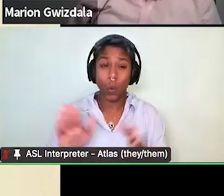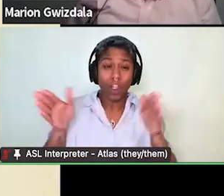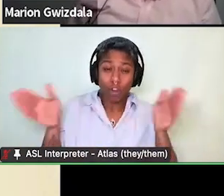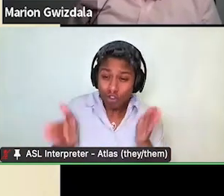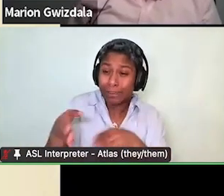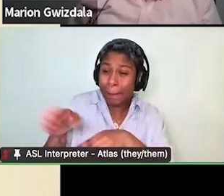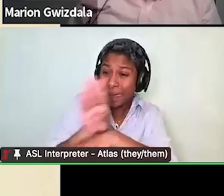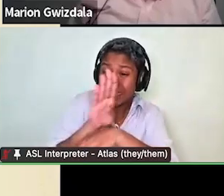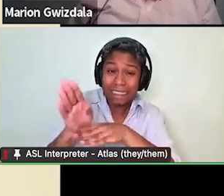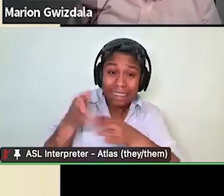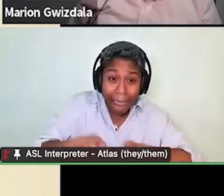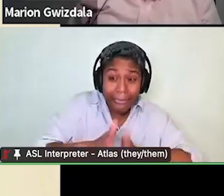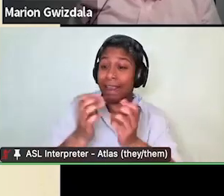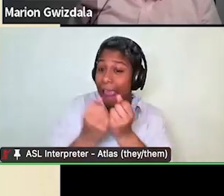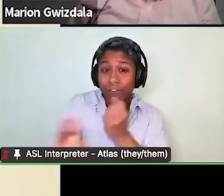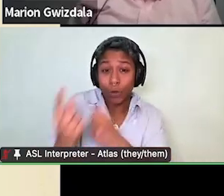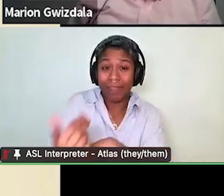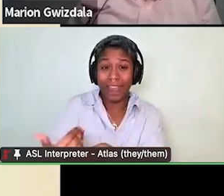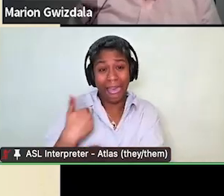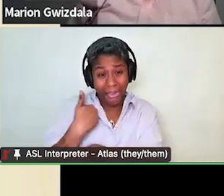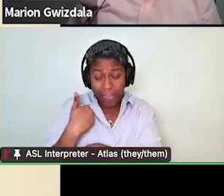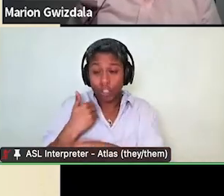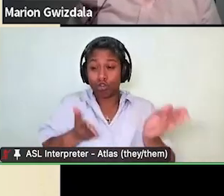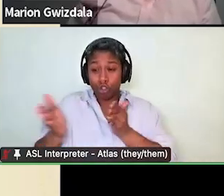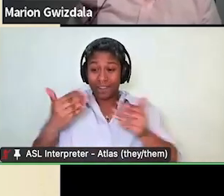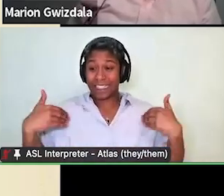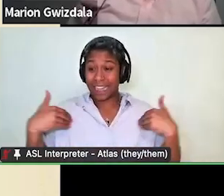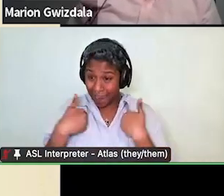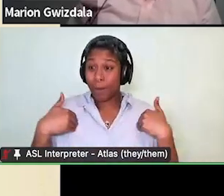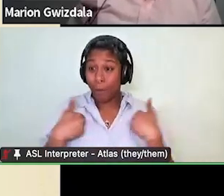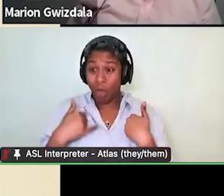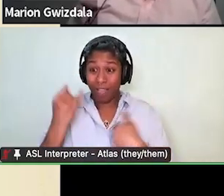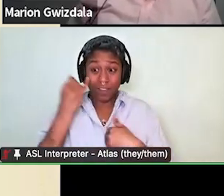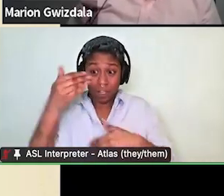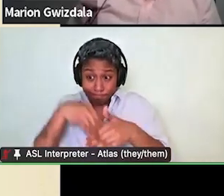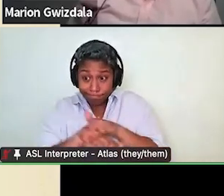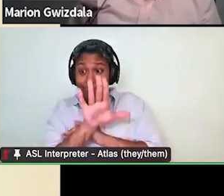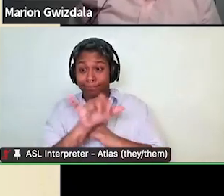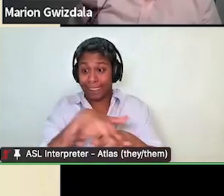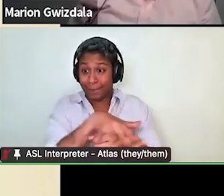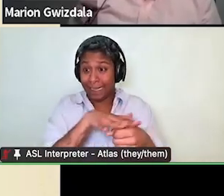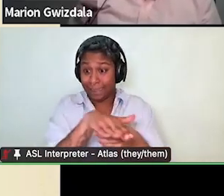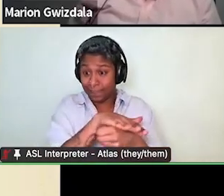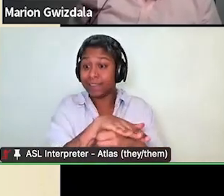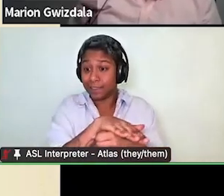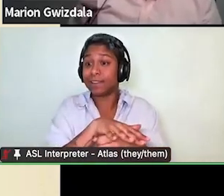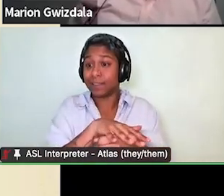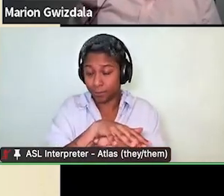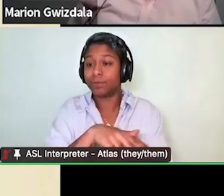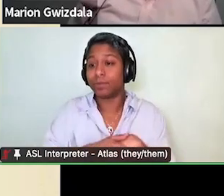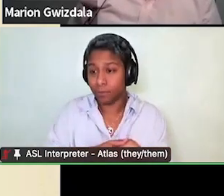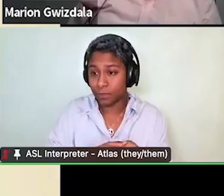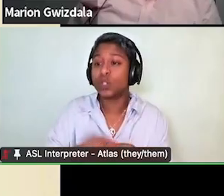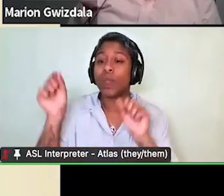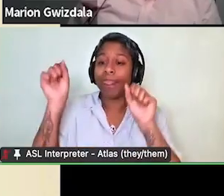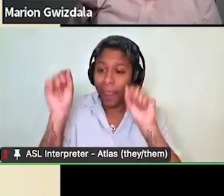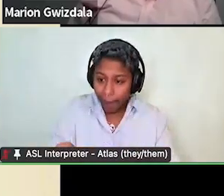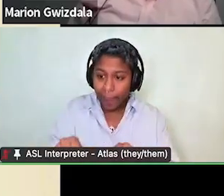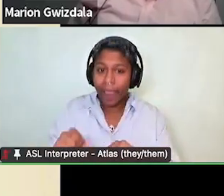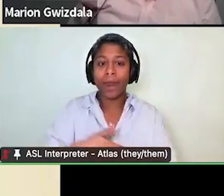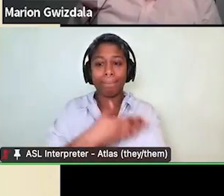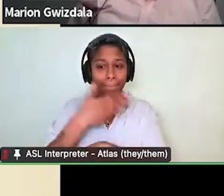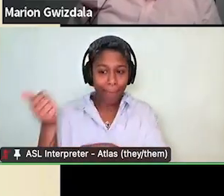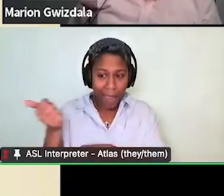a service dog entering into their place so that they can adequately assess